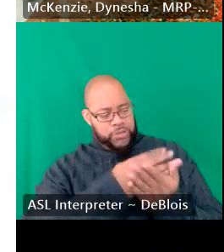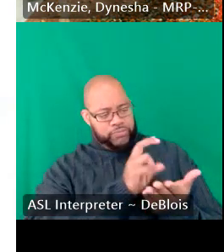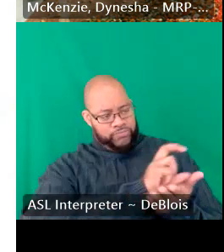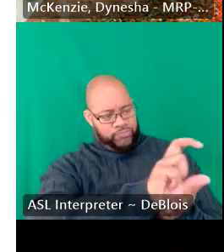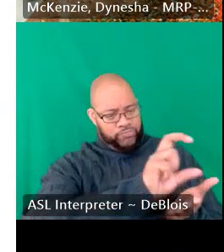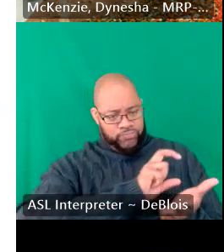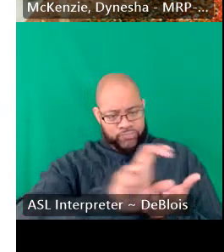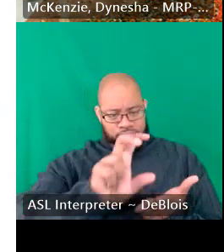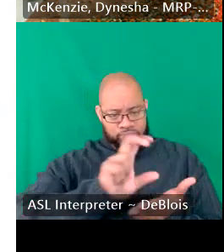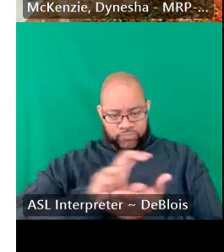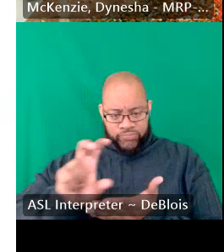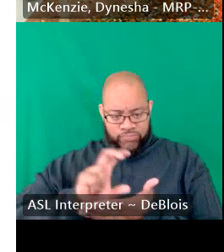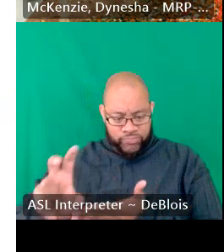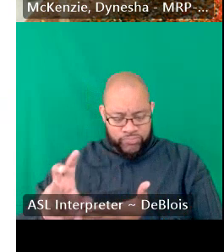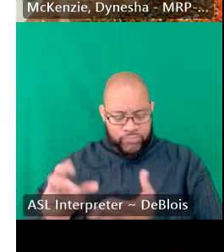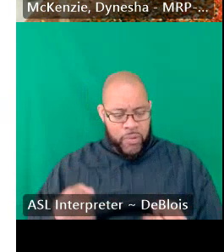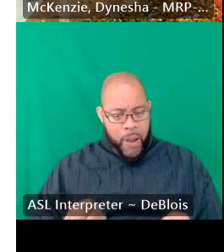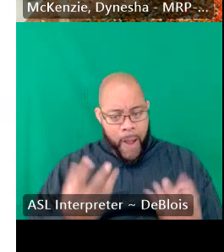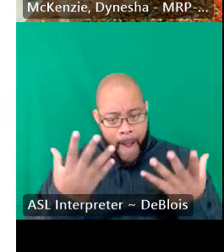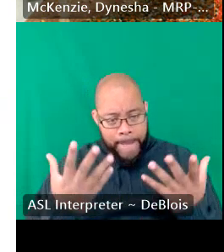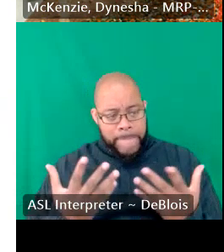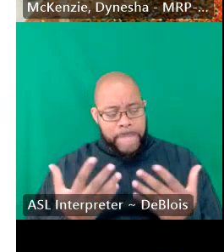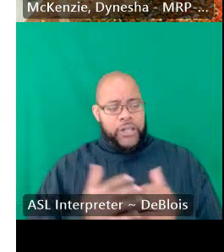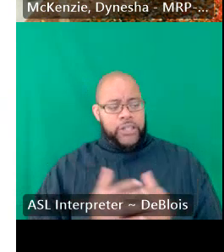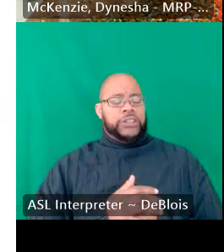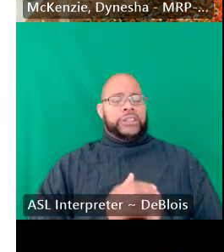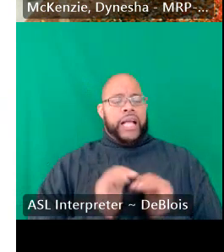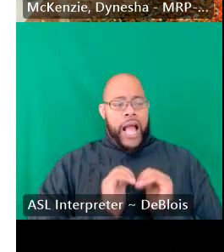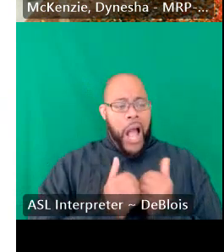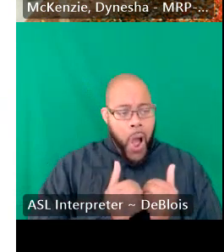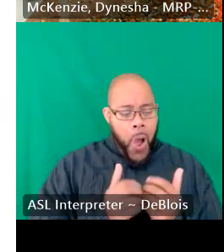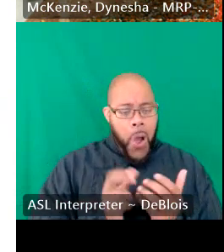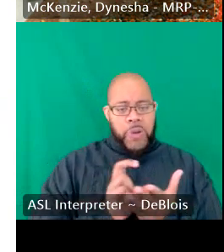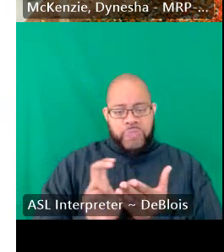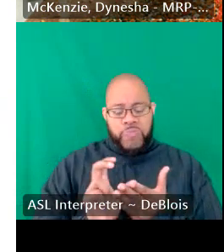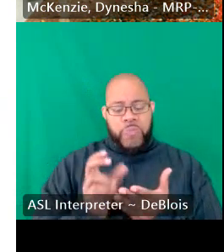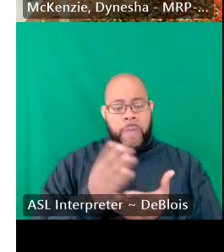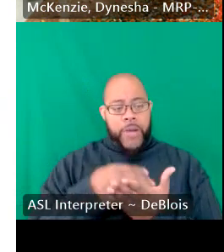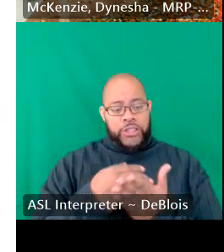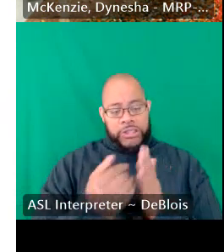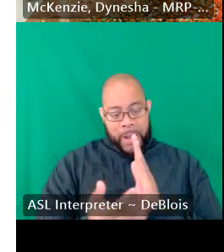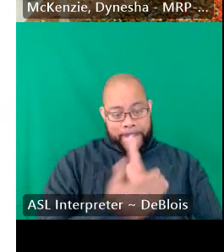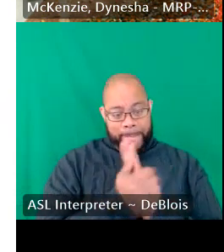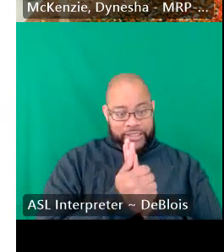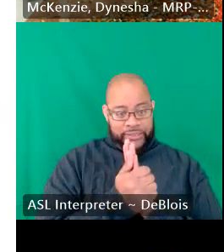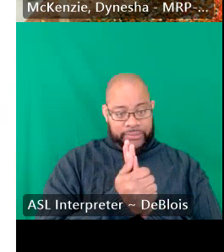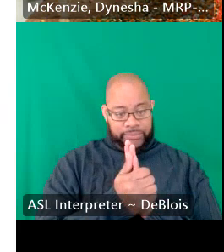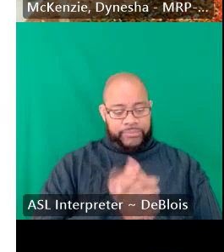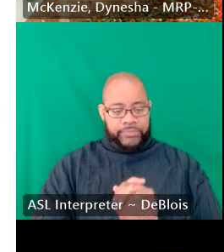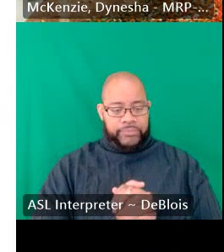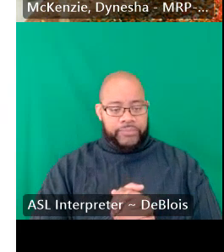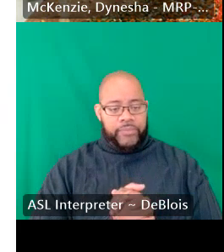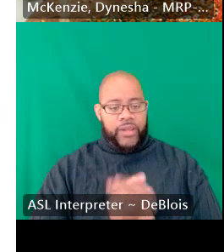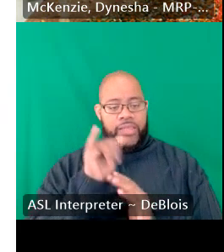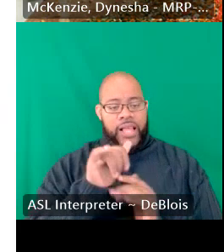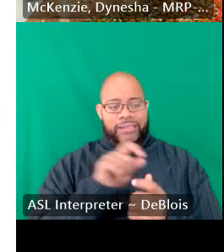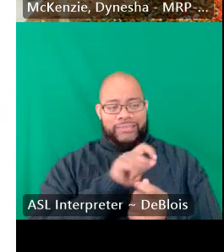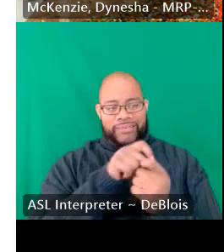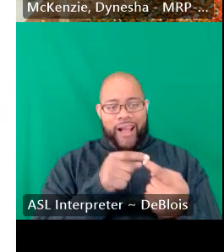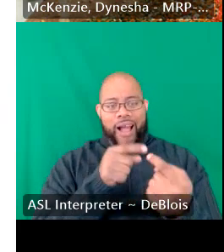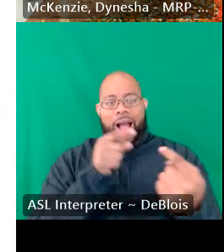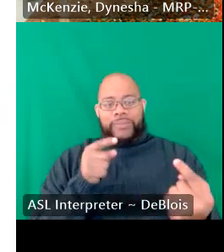should be funded, how much it should be funded, how it should be funded. The budget appendix is the exact opposite of